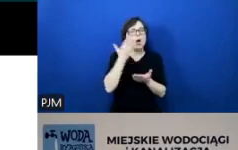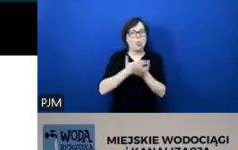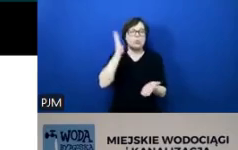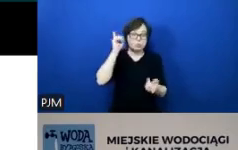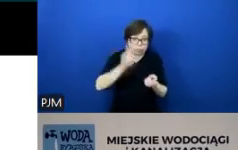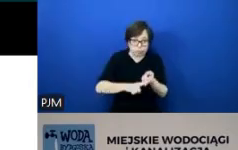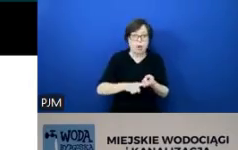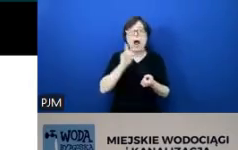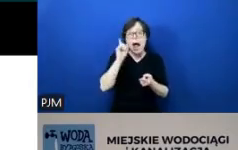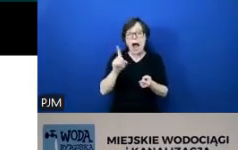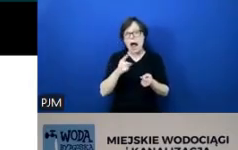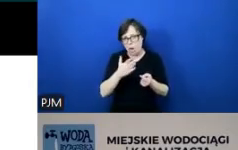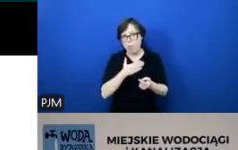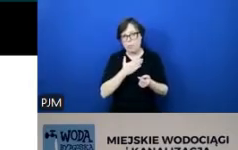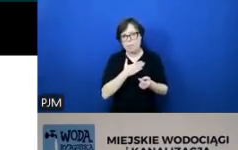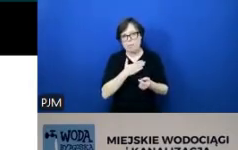bought in